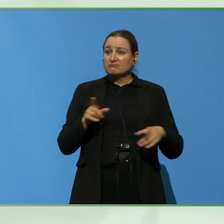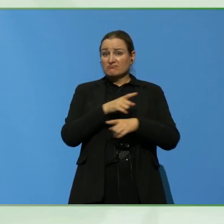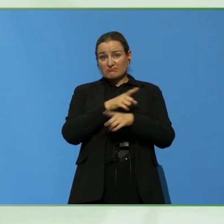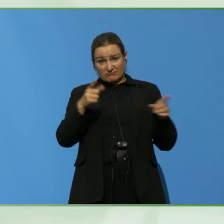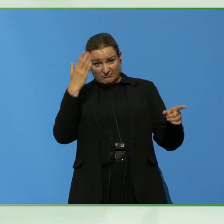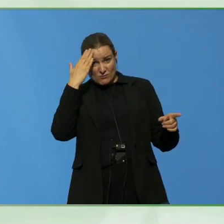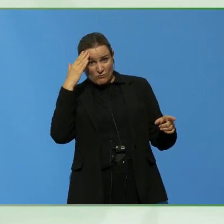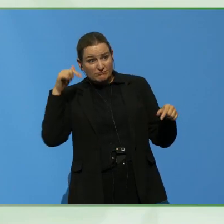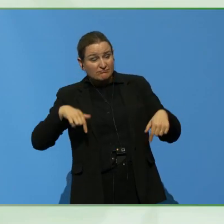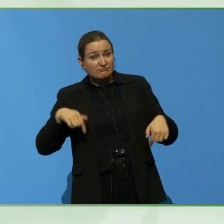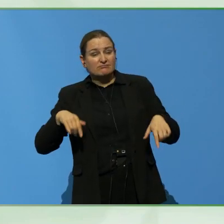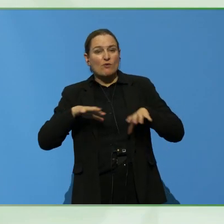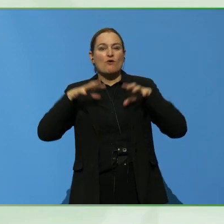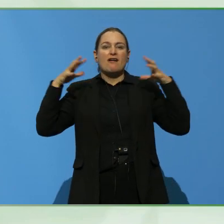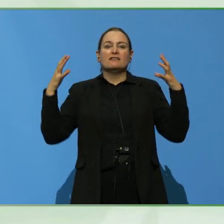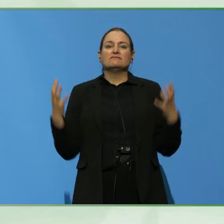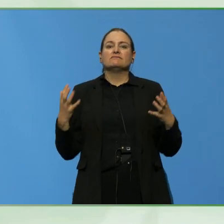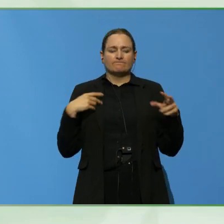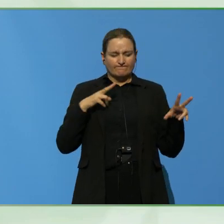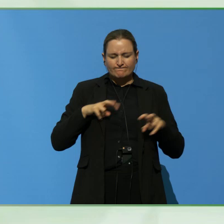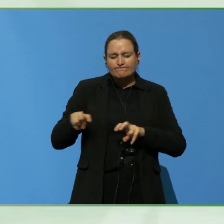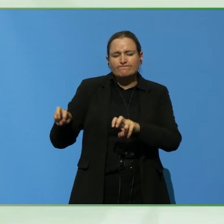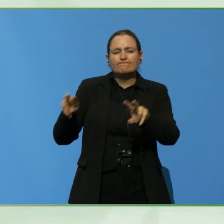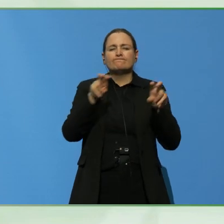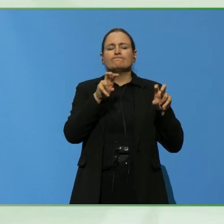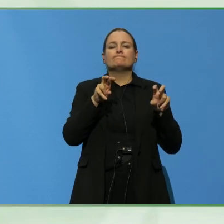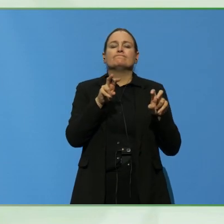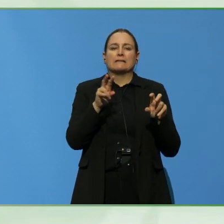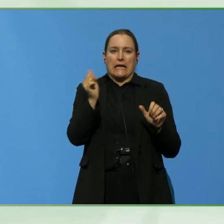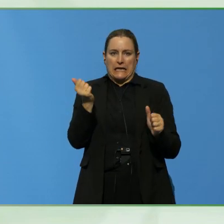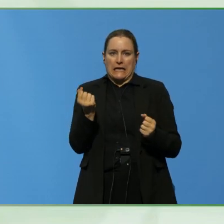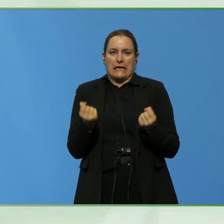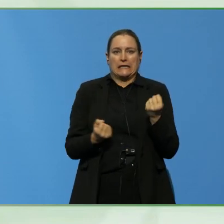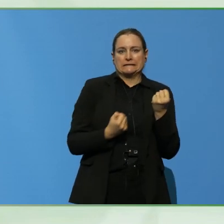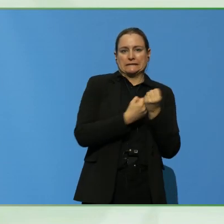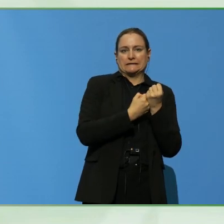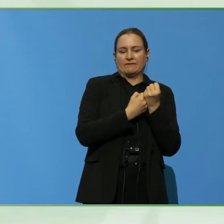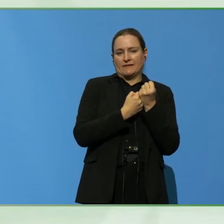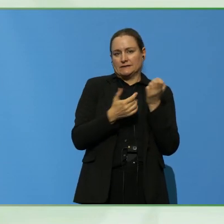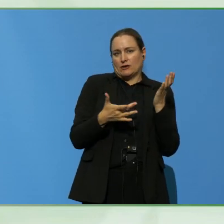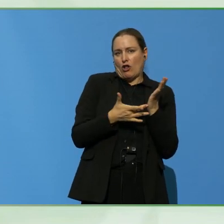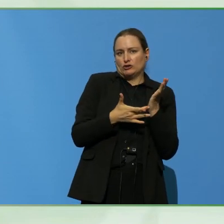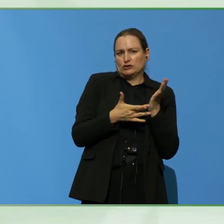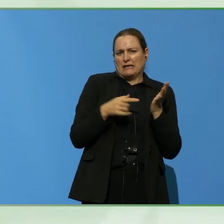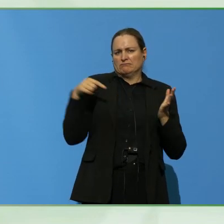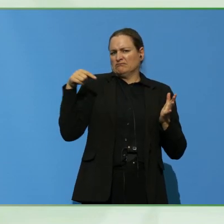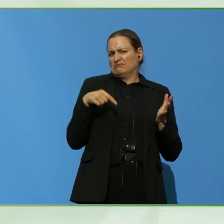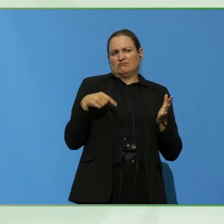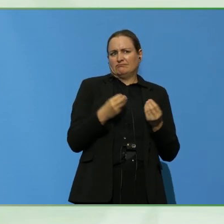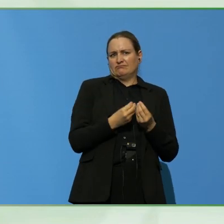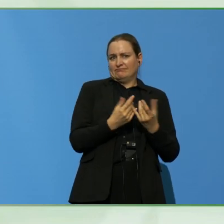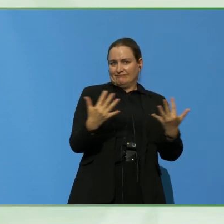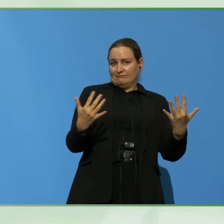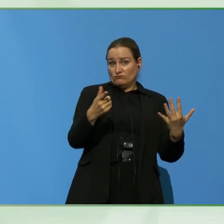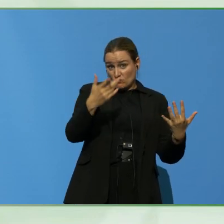on assistive technologies? I'm sure you do because you're the enthusiast. You do?